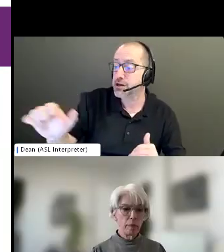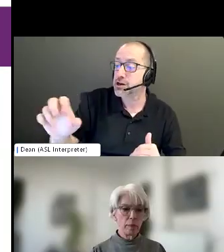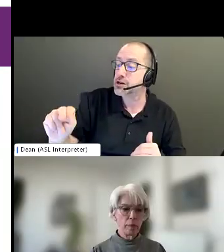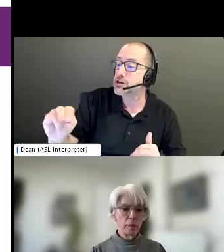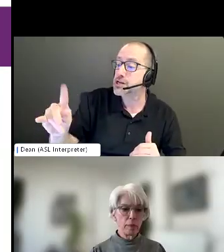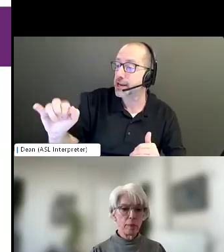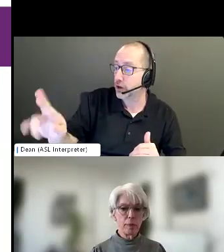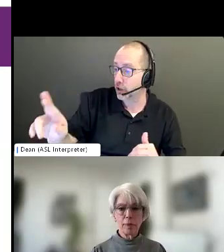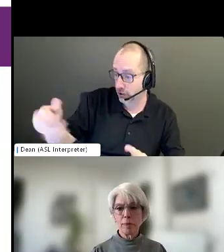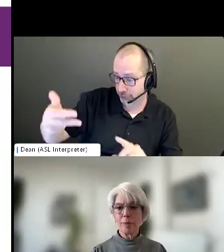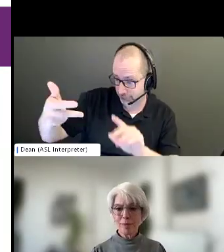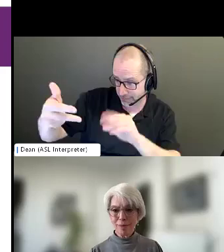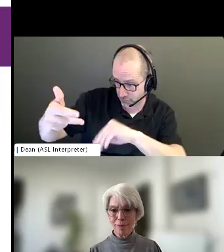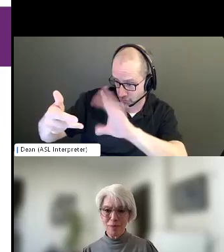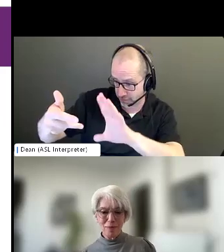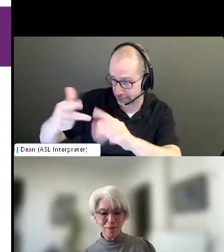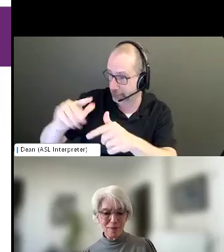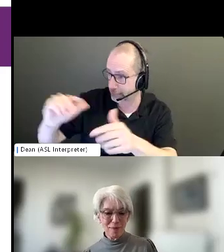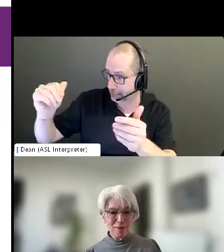about what's happening in your part of the world.